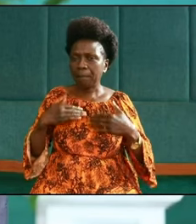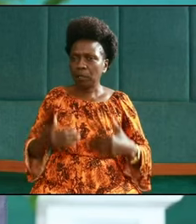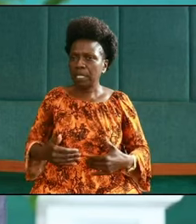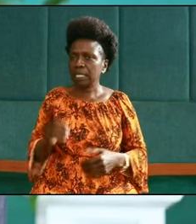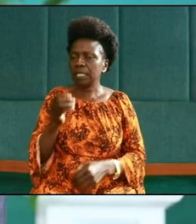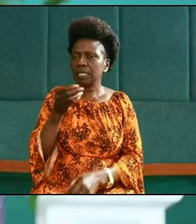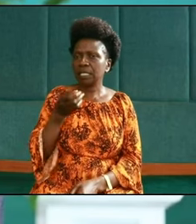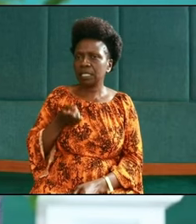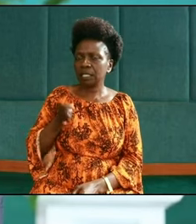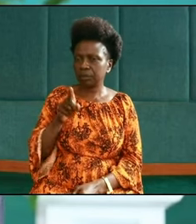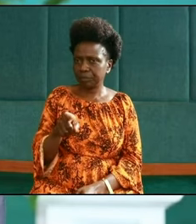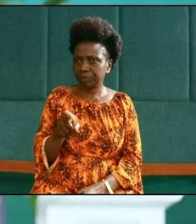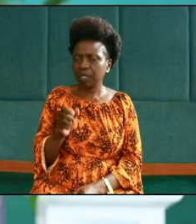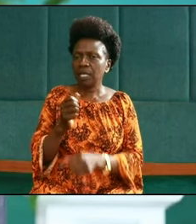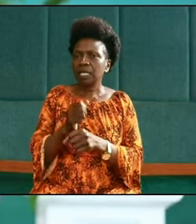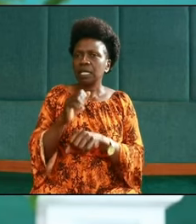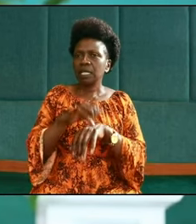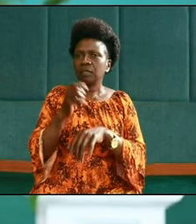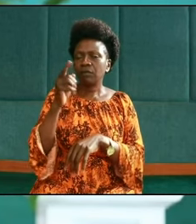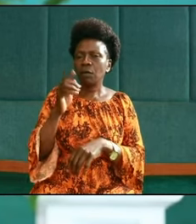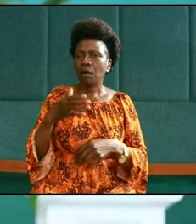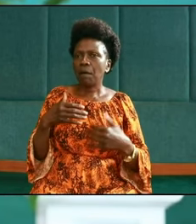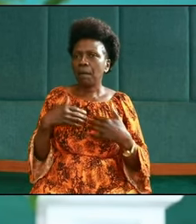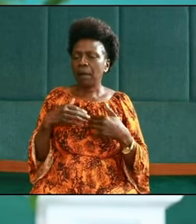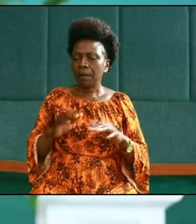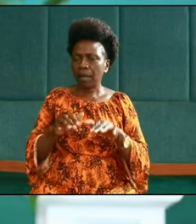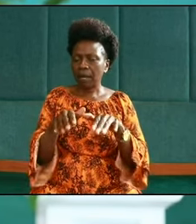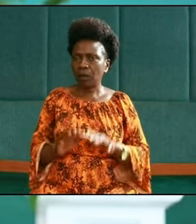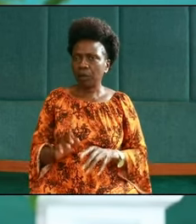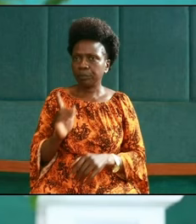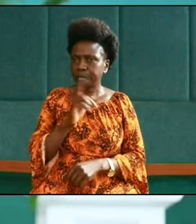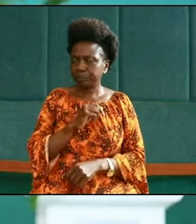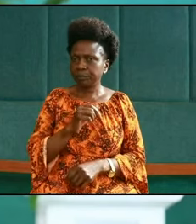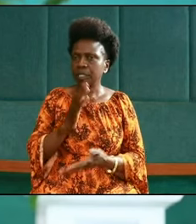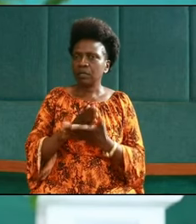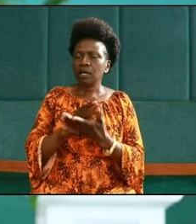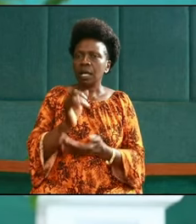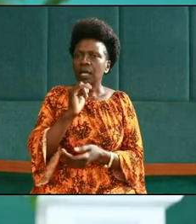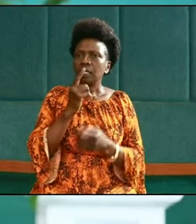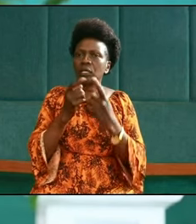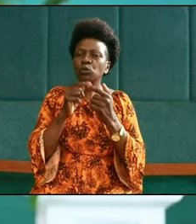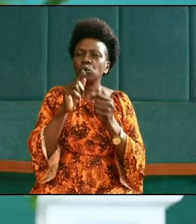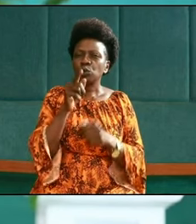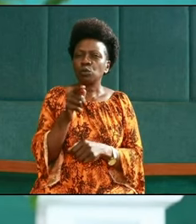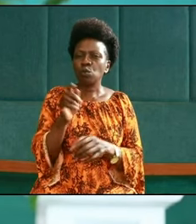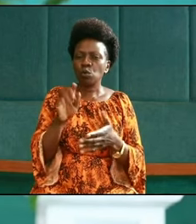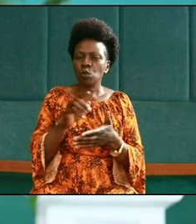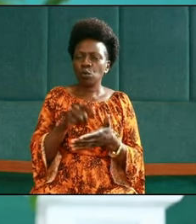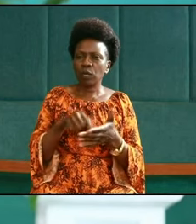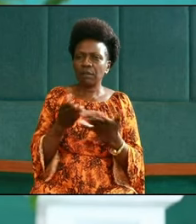she did it for my burial. Assuredly, I say to you, whenever